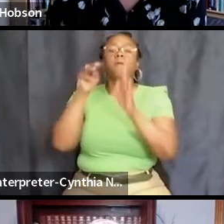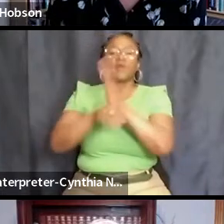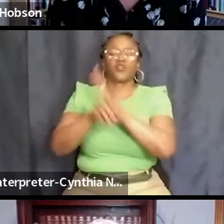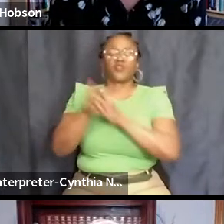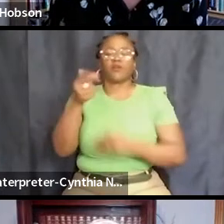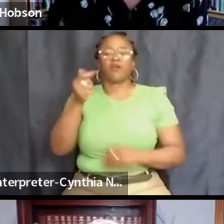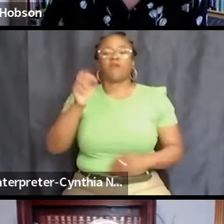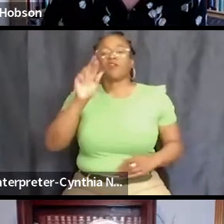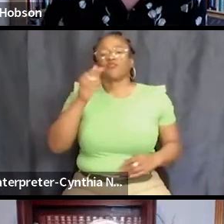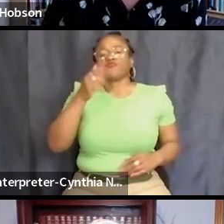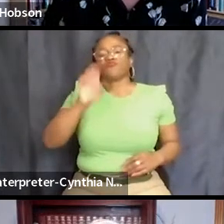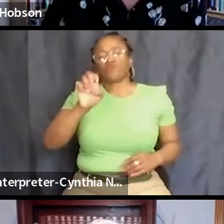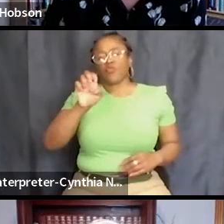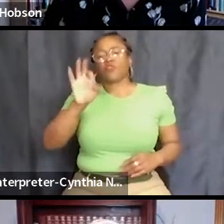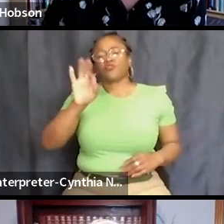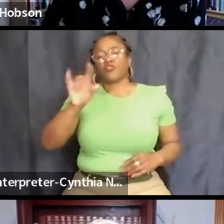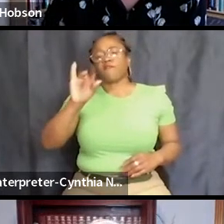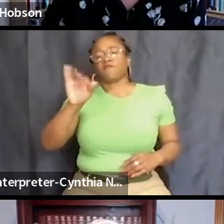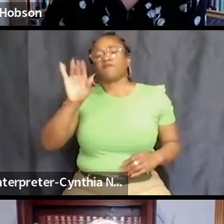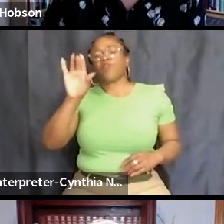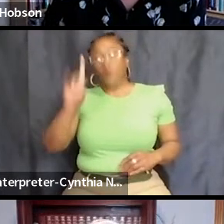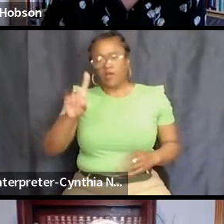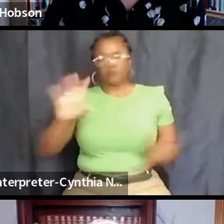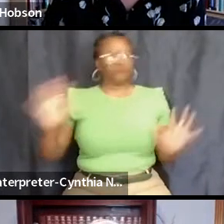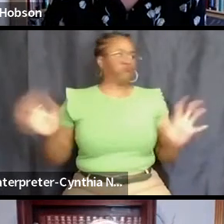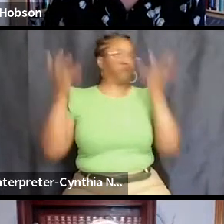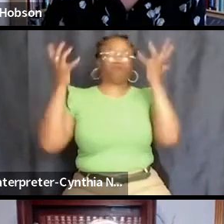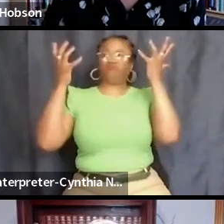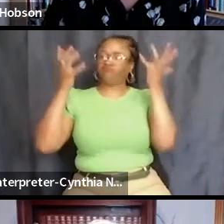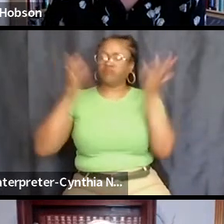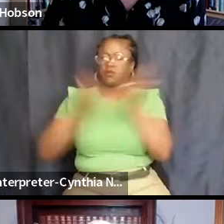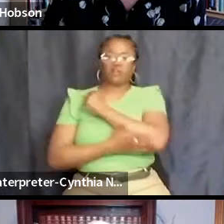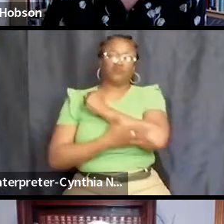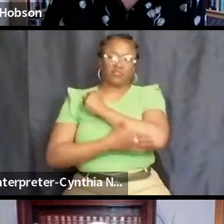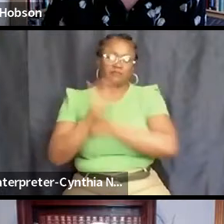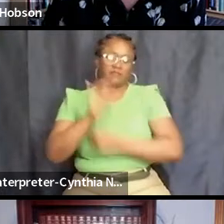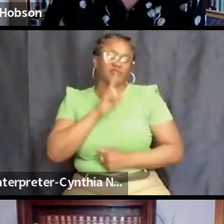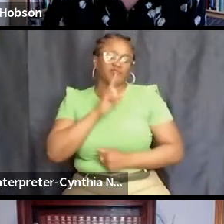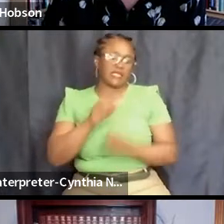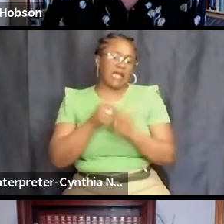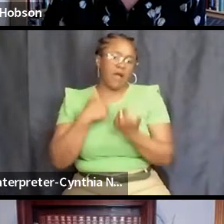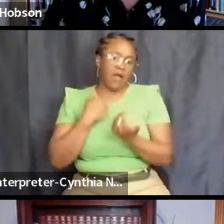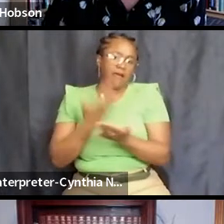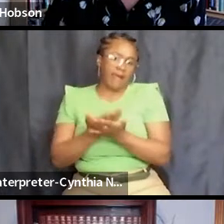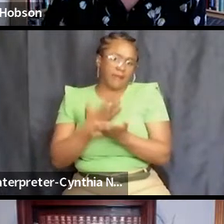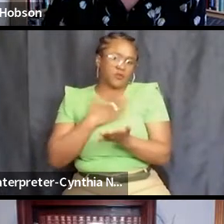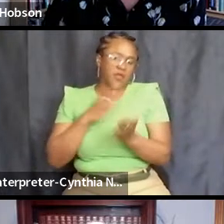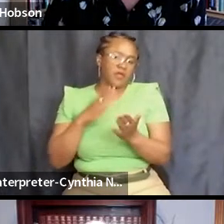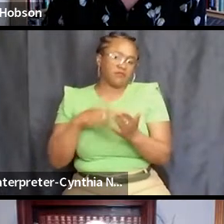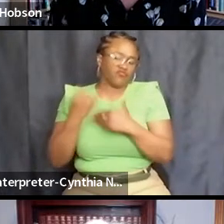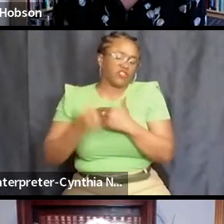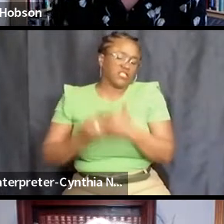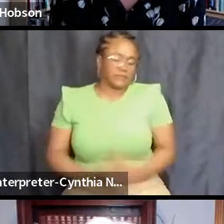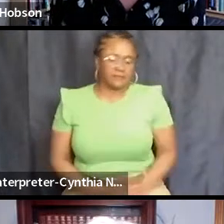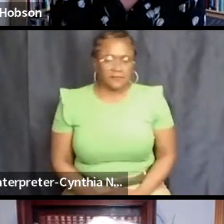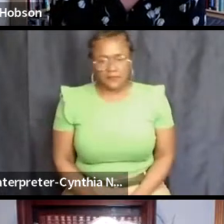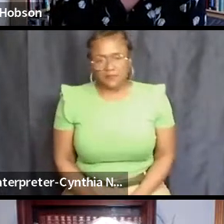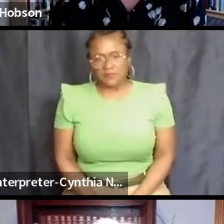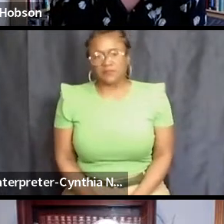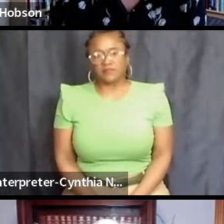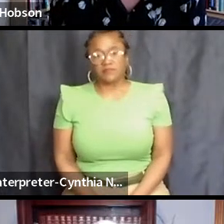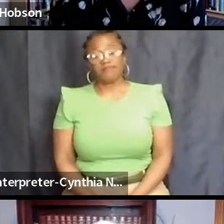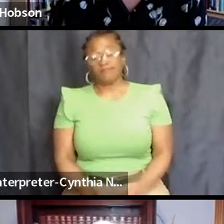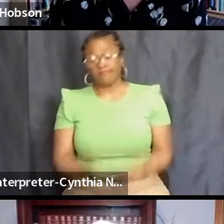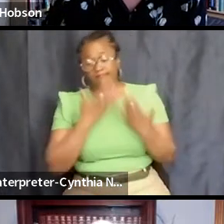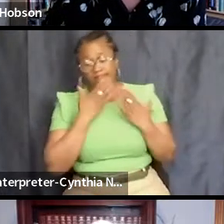George Floyd roiled the country. So that's basically how I came to my project. Thank